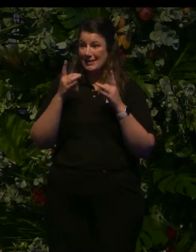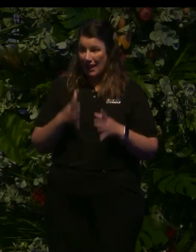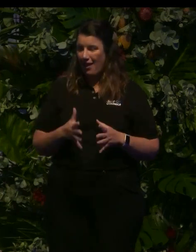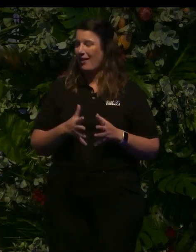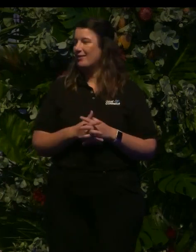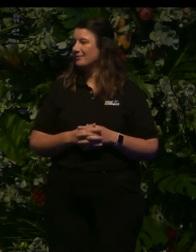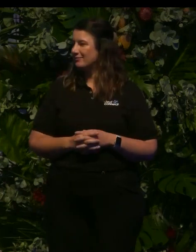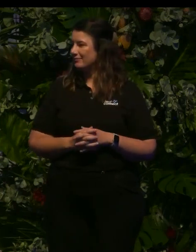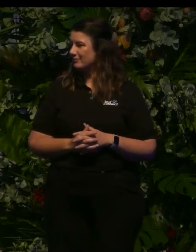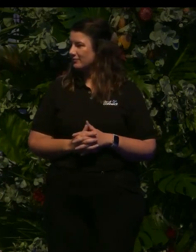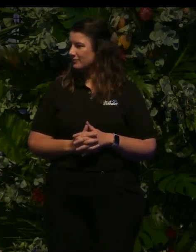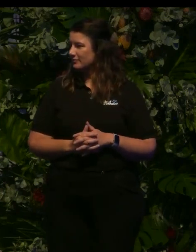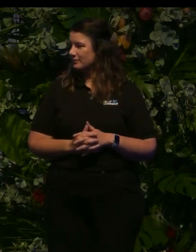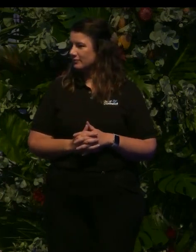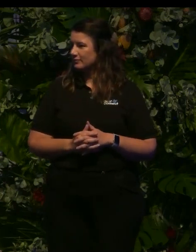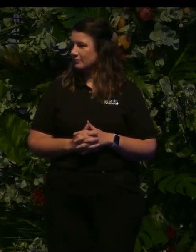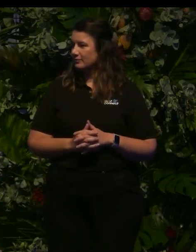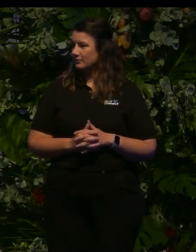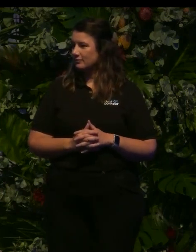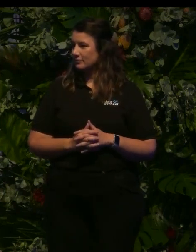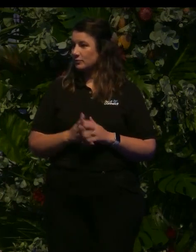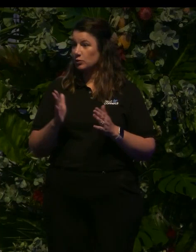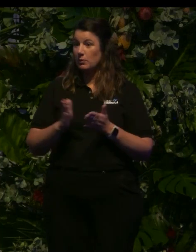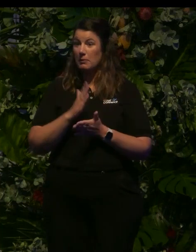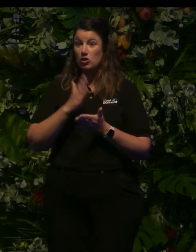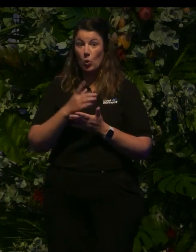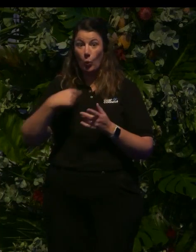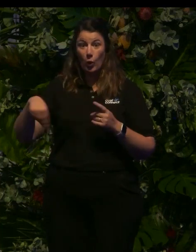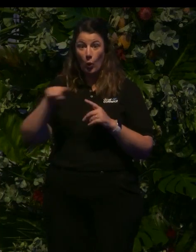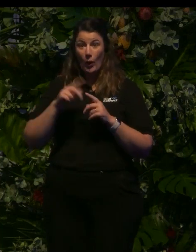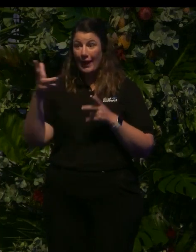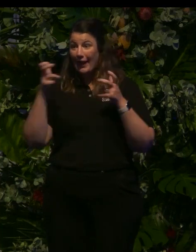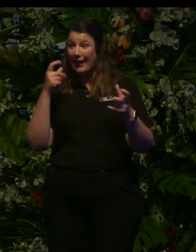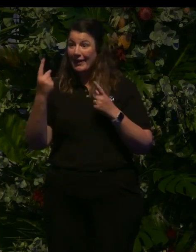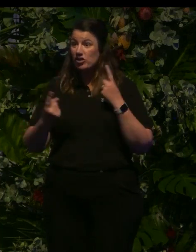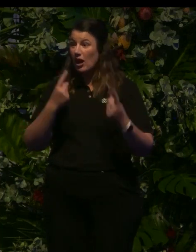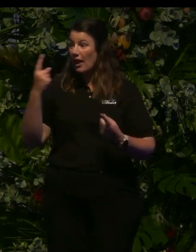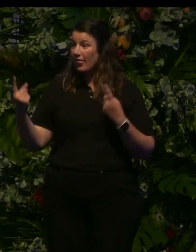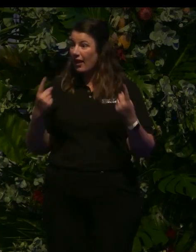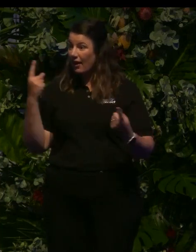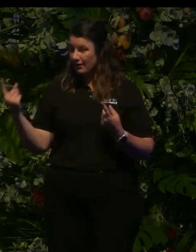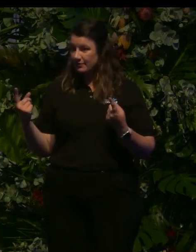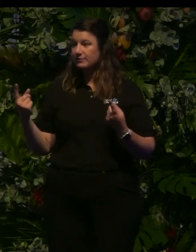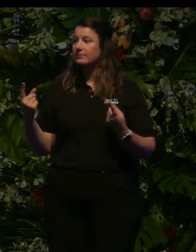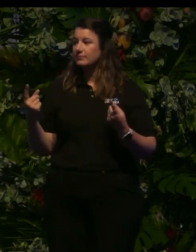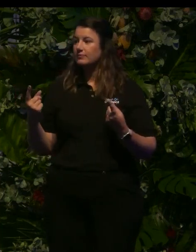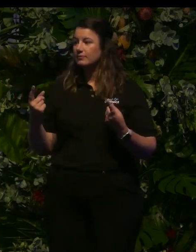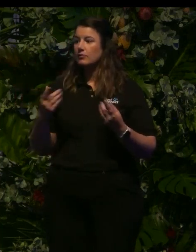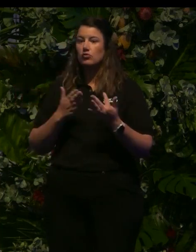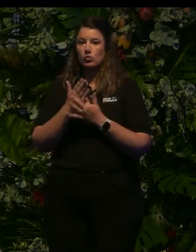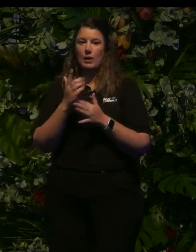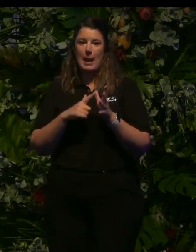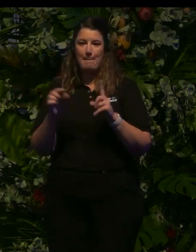substance. In order to ensure all our voices are heard, the way to interact with today's session is through the